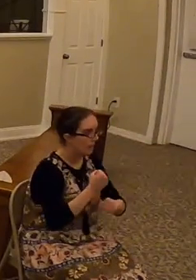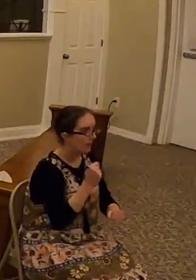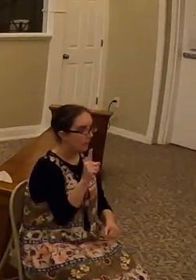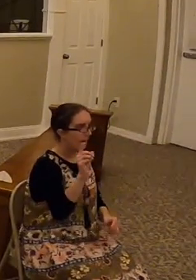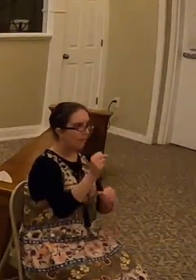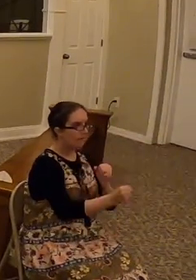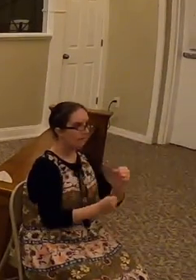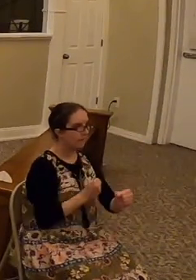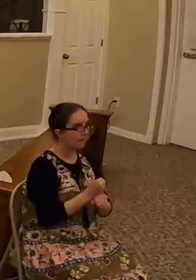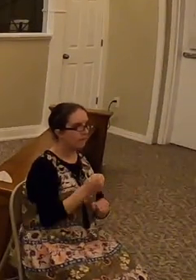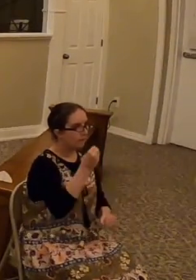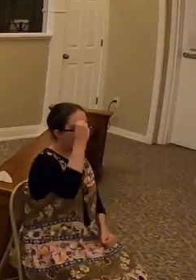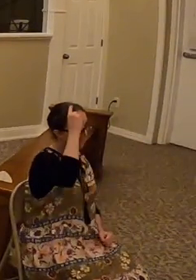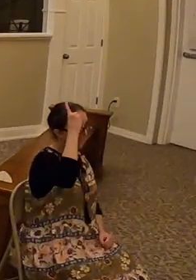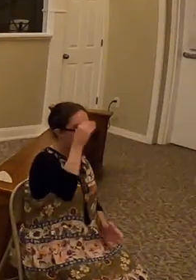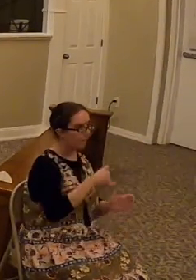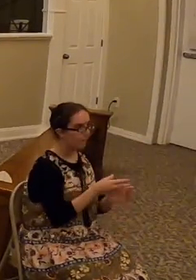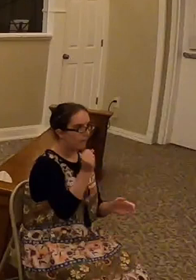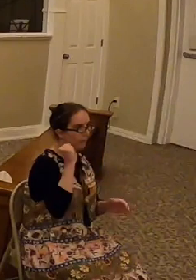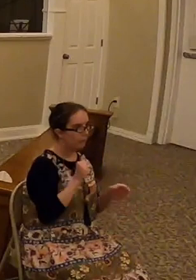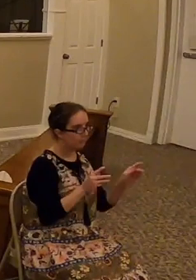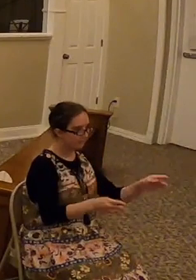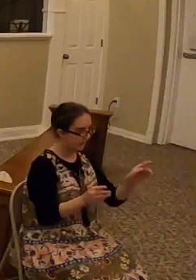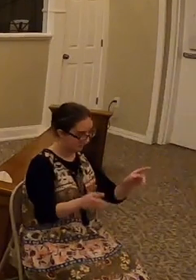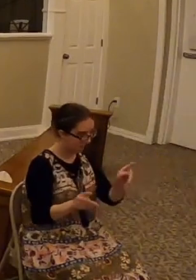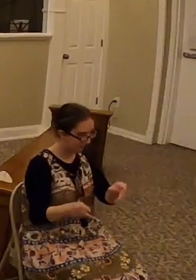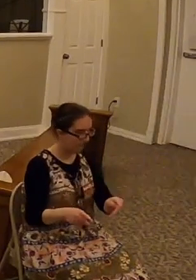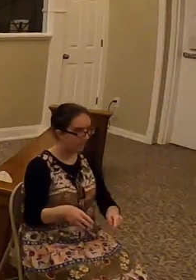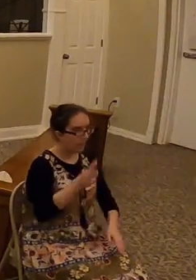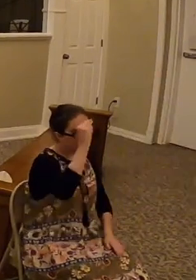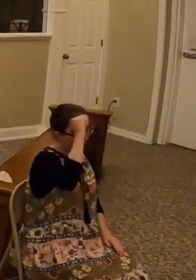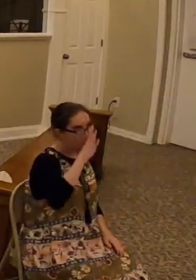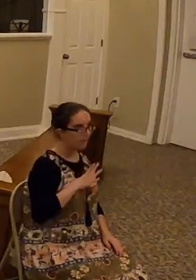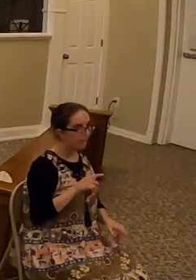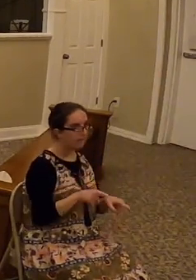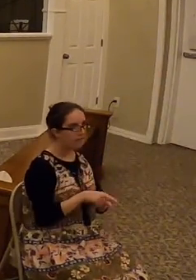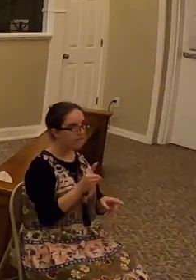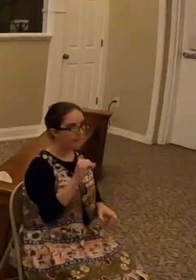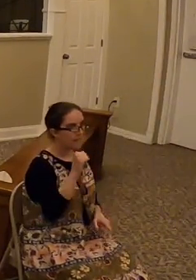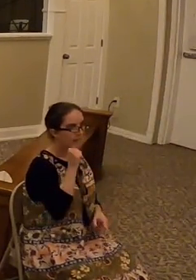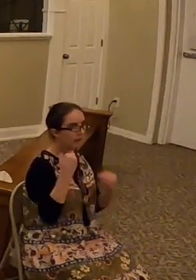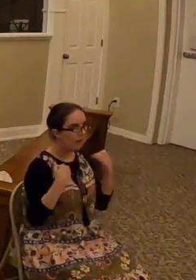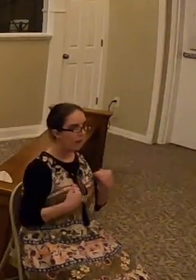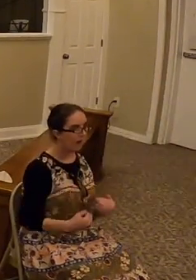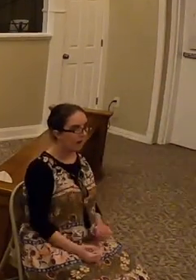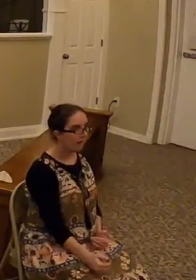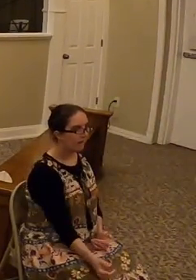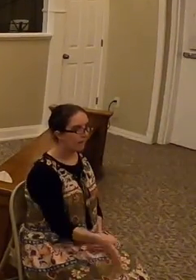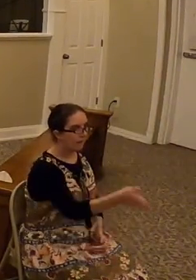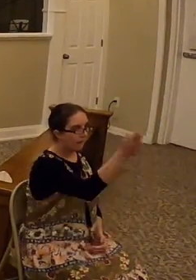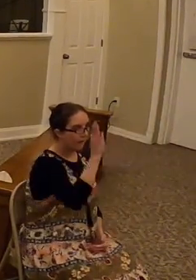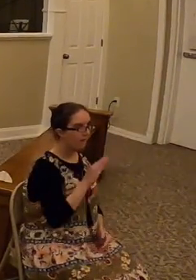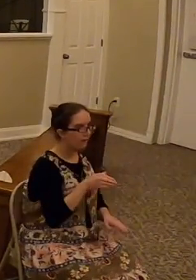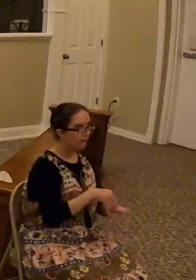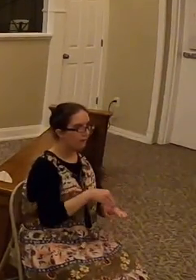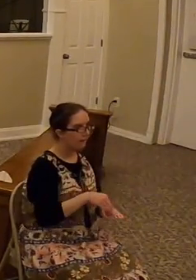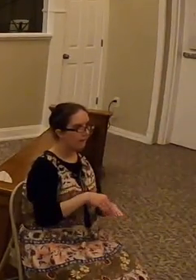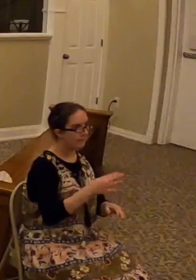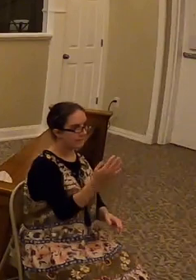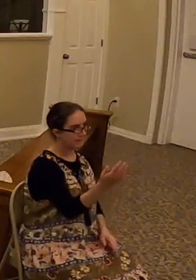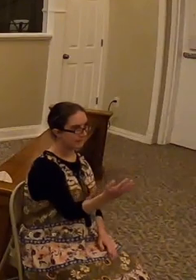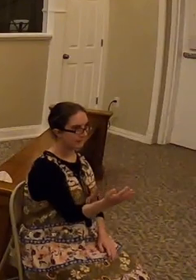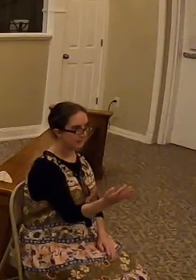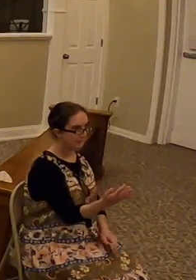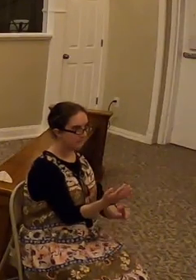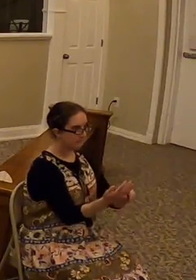year. You understand there was a process, but man still did not have God at his